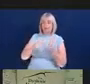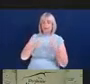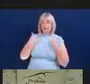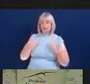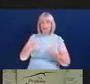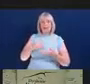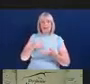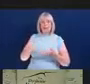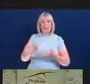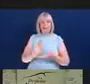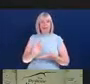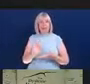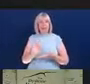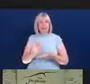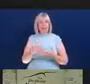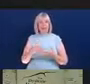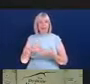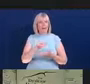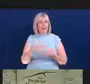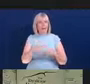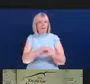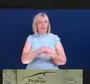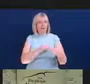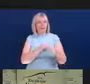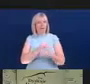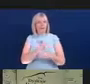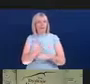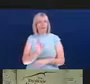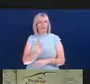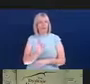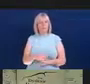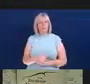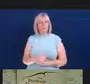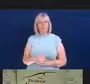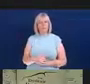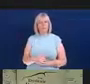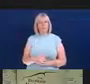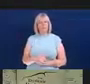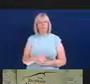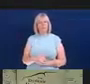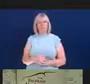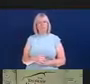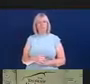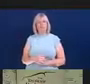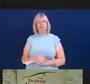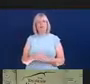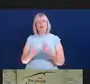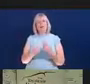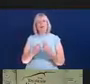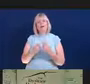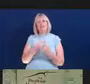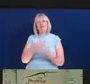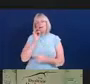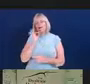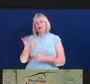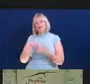And one of the things I asked some of my clients was about what difference does it make? And it was lovely to hear